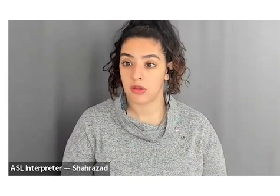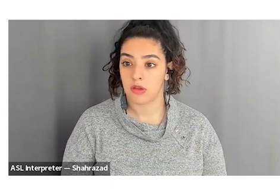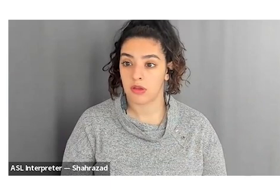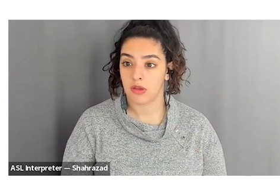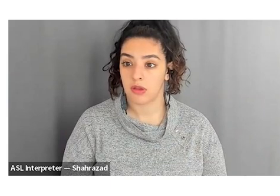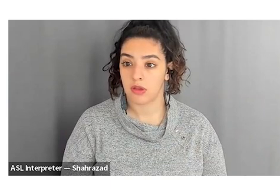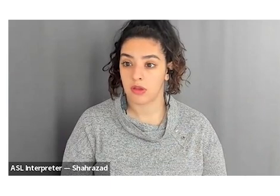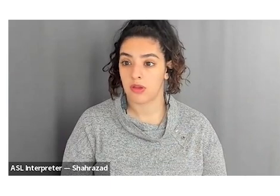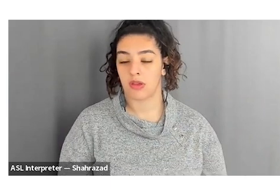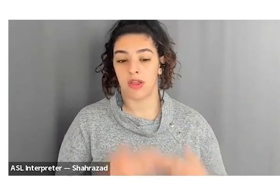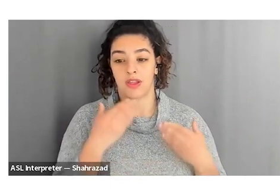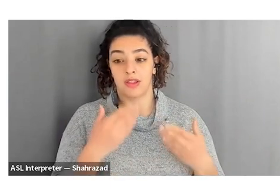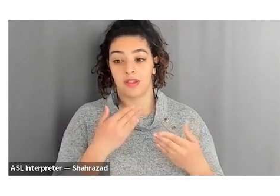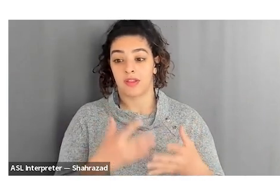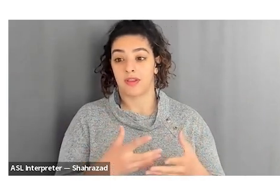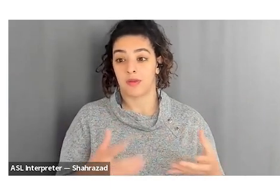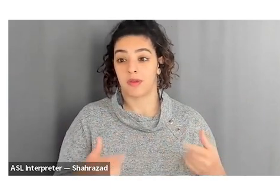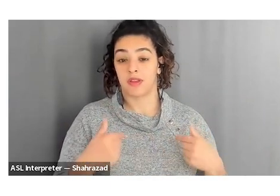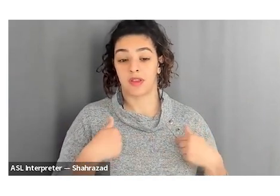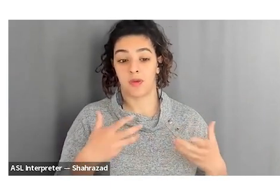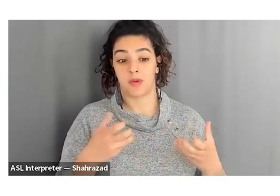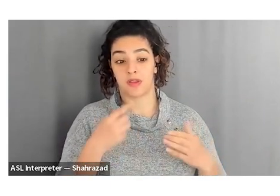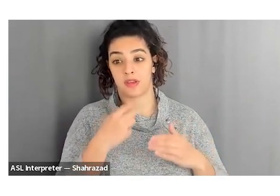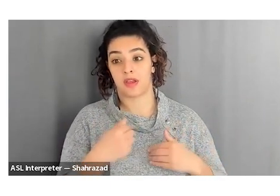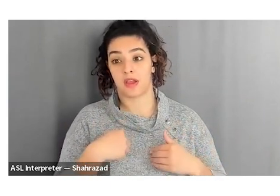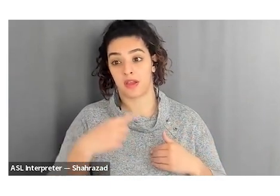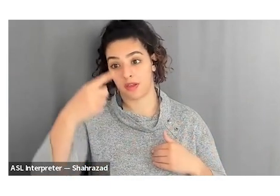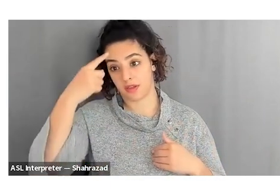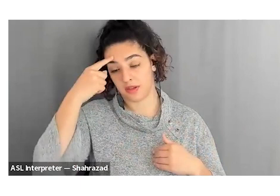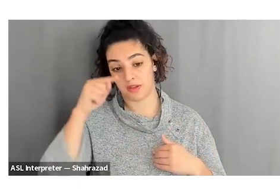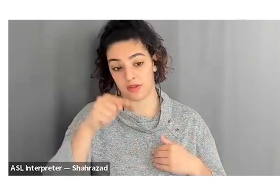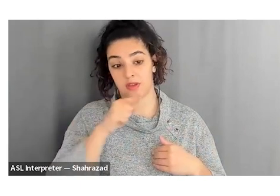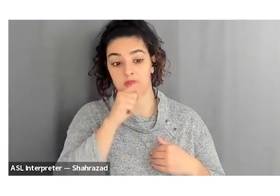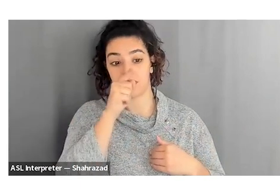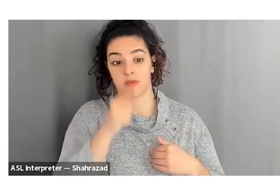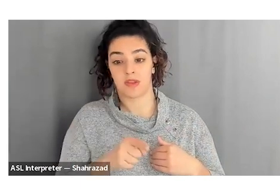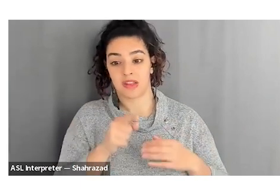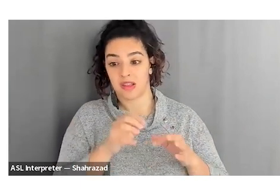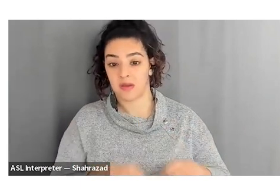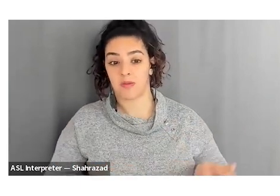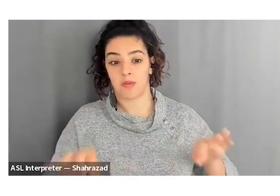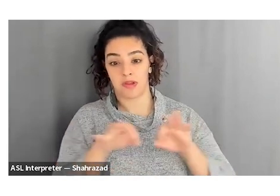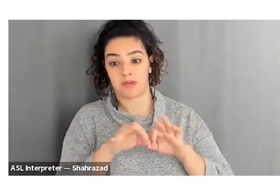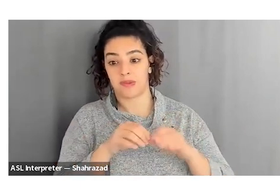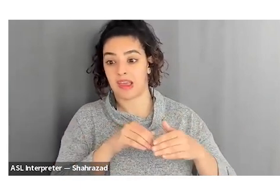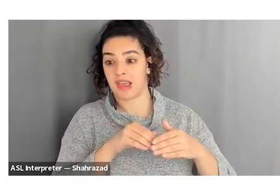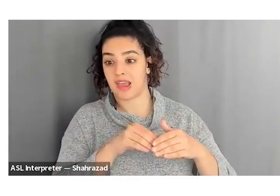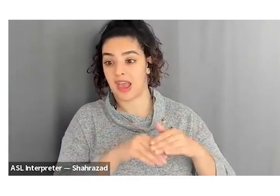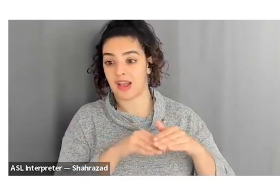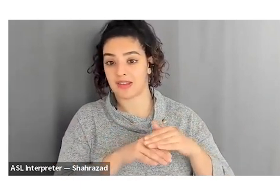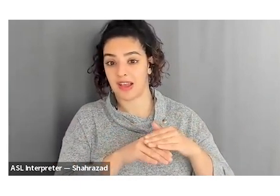Oh, thank you so much. So, as I was just saying, I think this is really important. I think access intimacy, AI is a